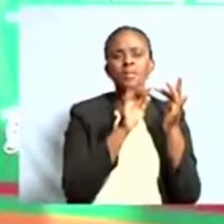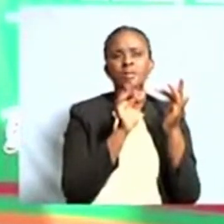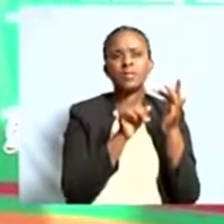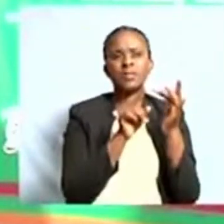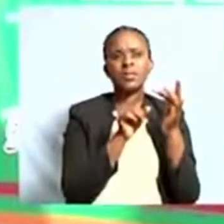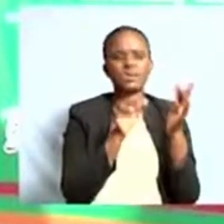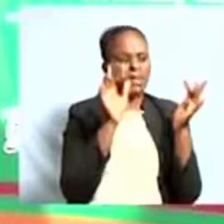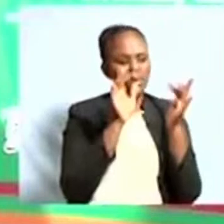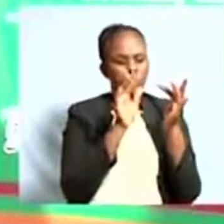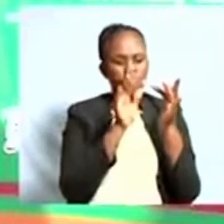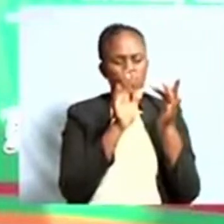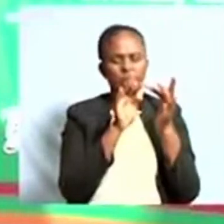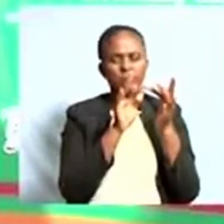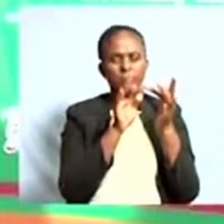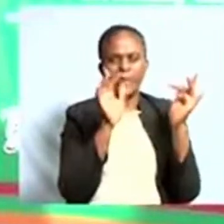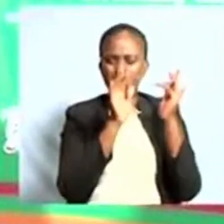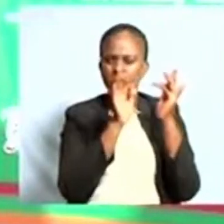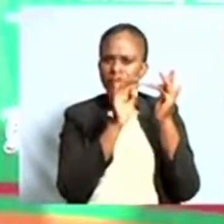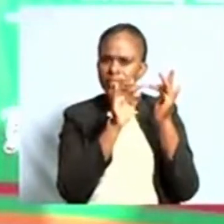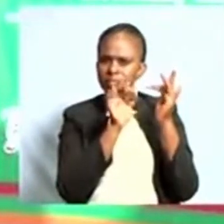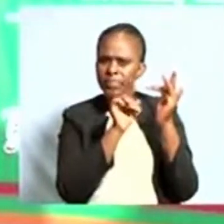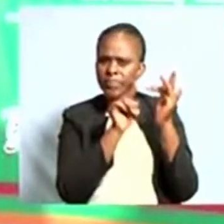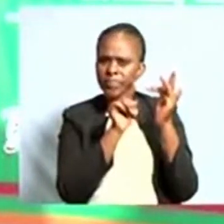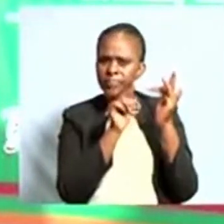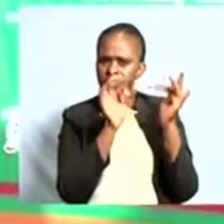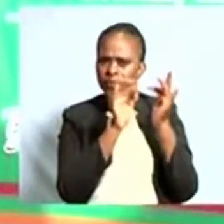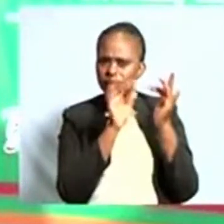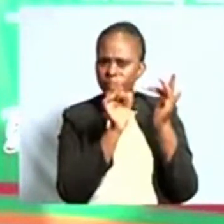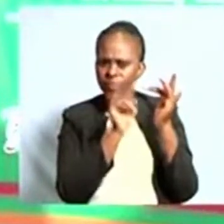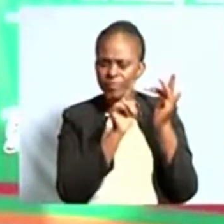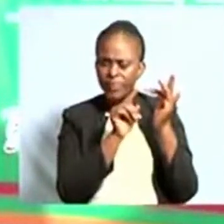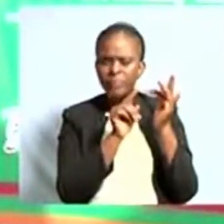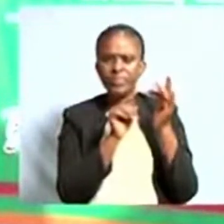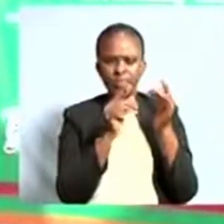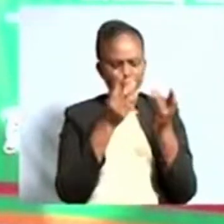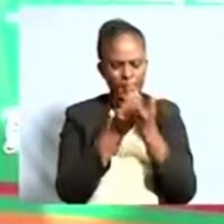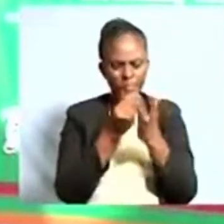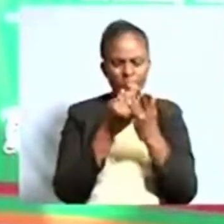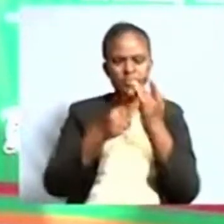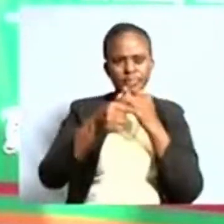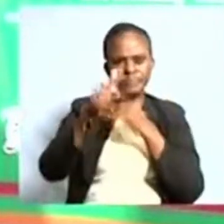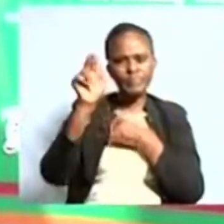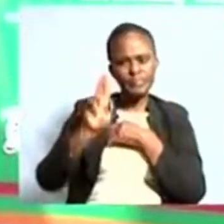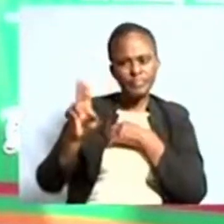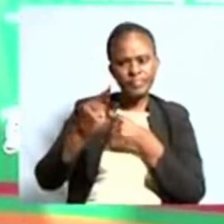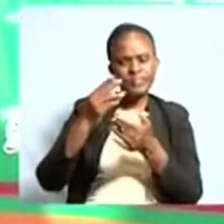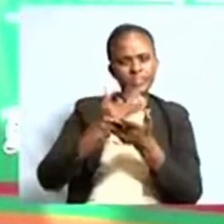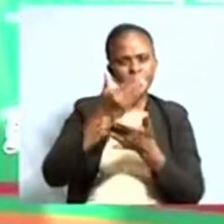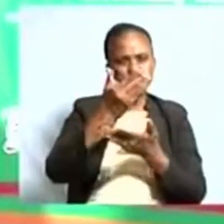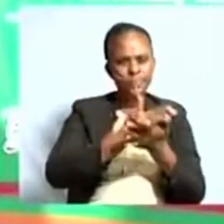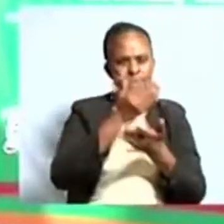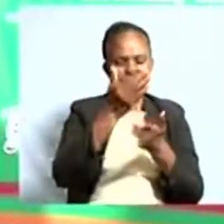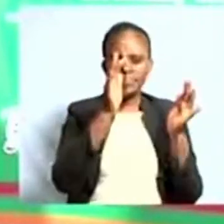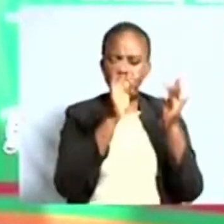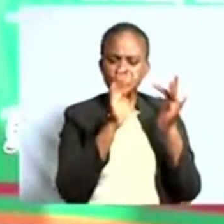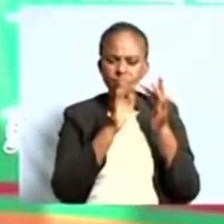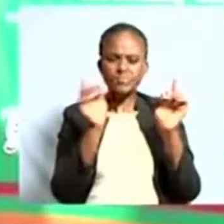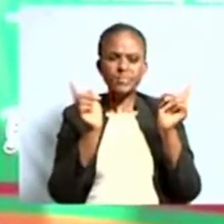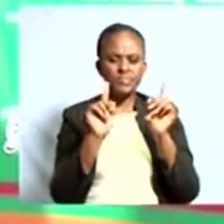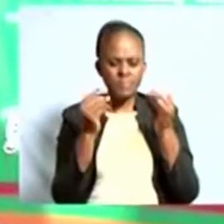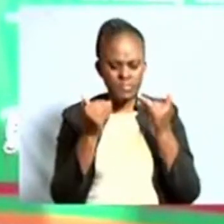those bundles, from those bundles, that money you use to buy bundles, that